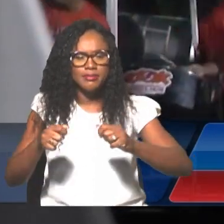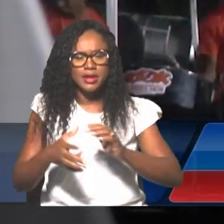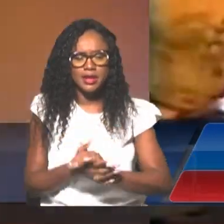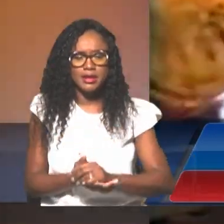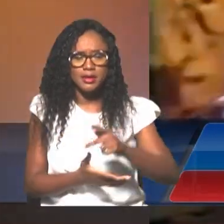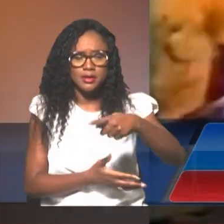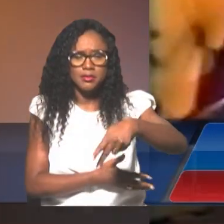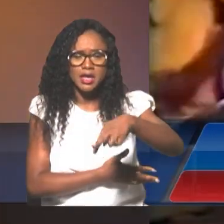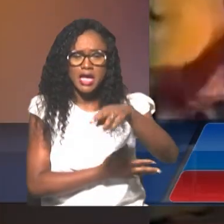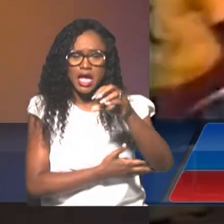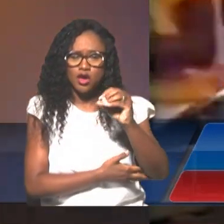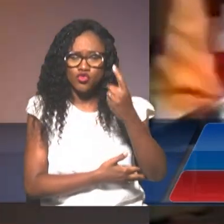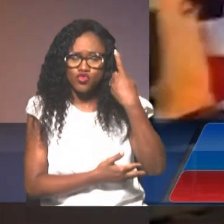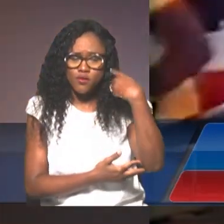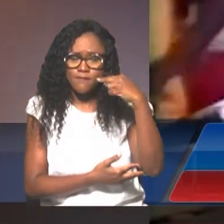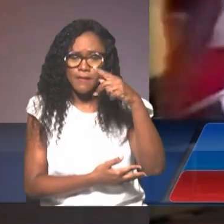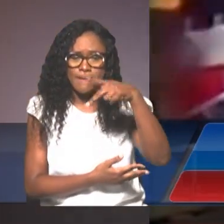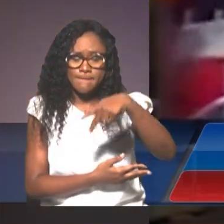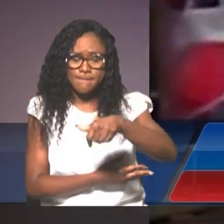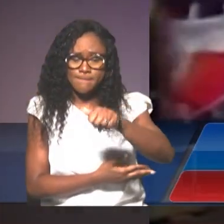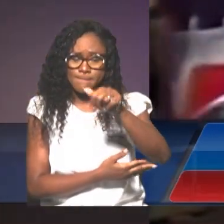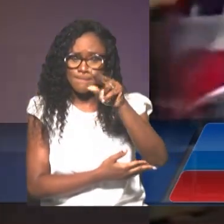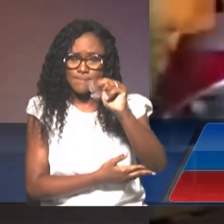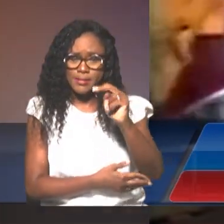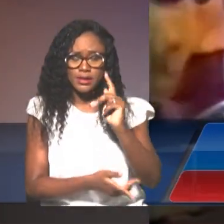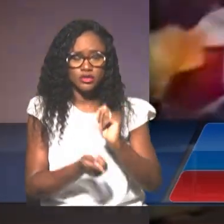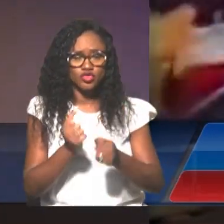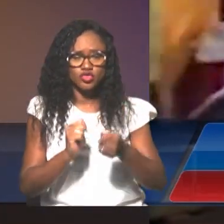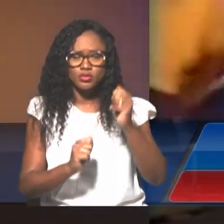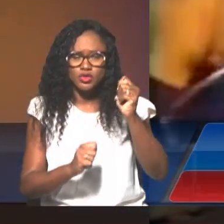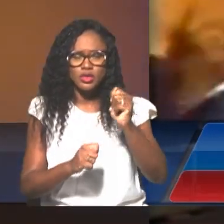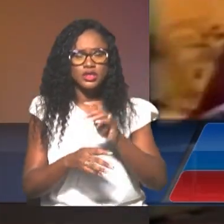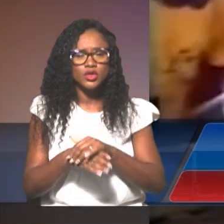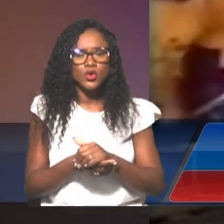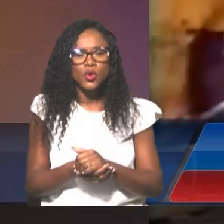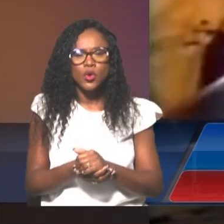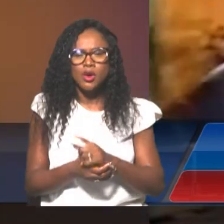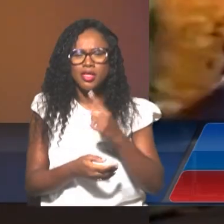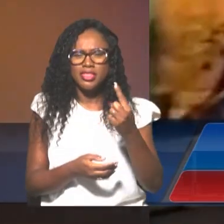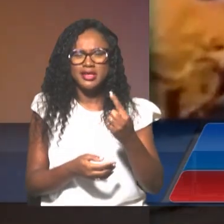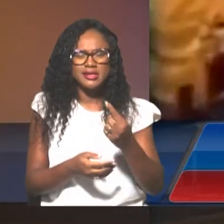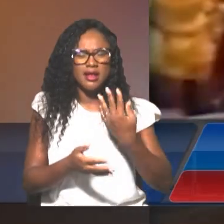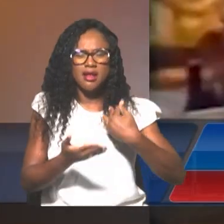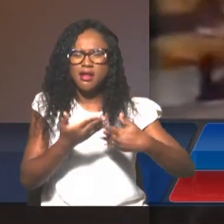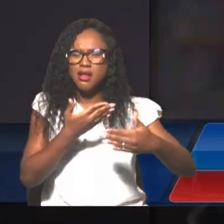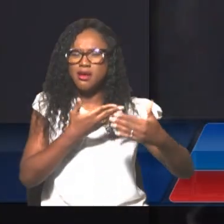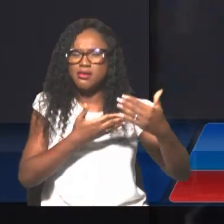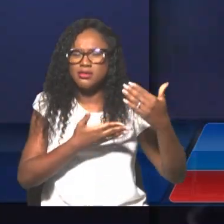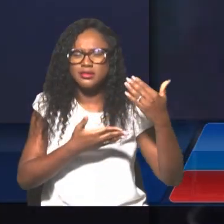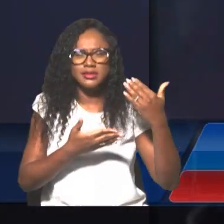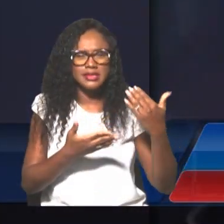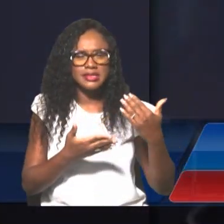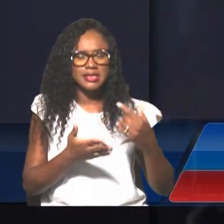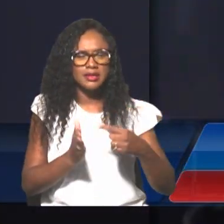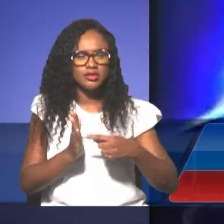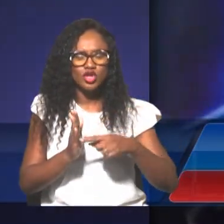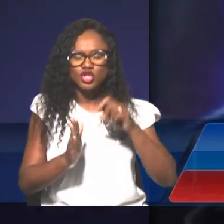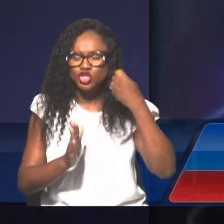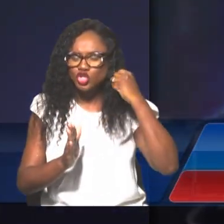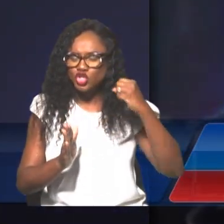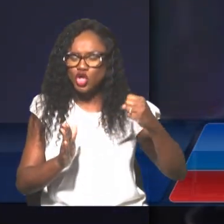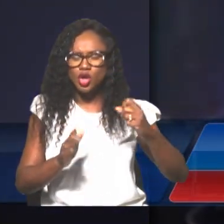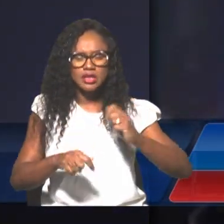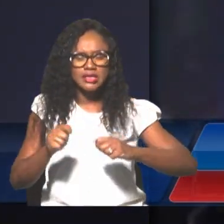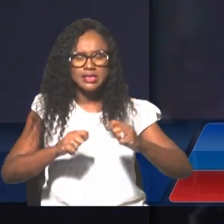Pan Trinbago, Kwesi Moore, tells us from its early days as a creative expression of resilience, the sound of the steelpan has